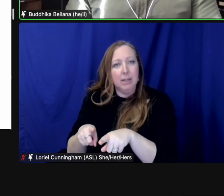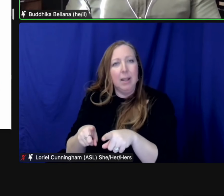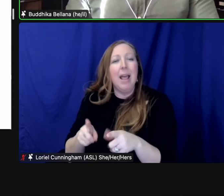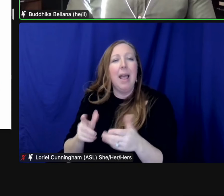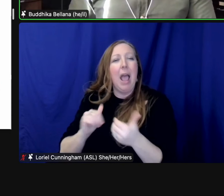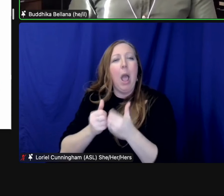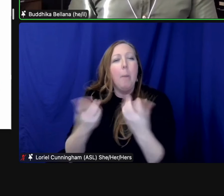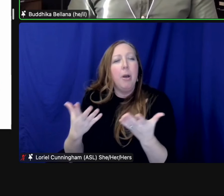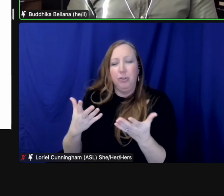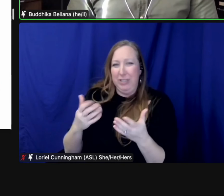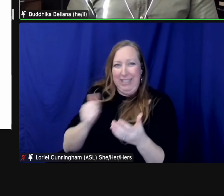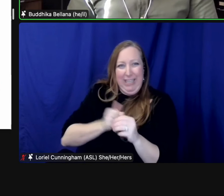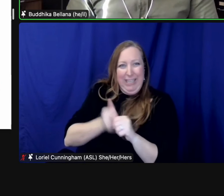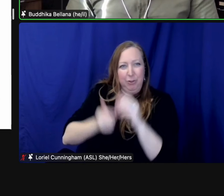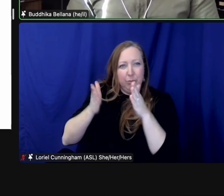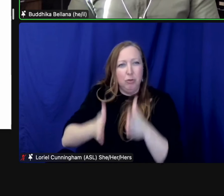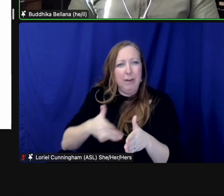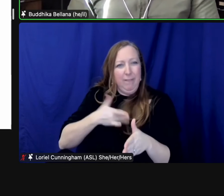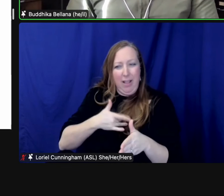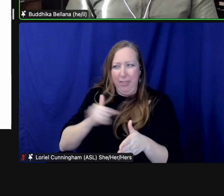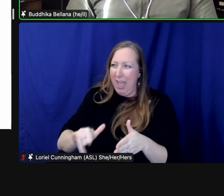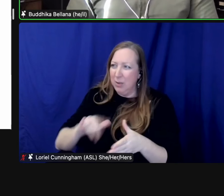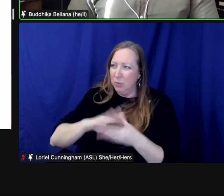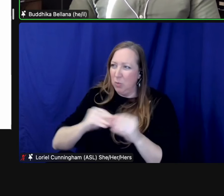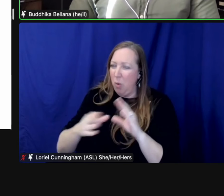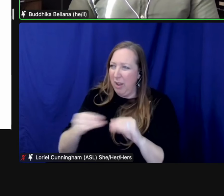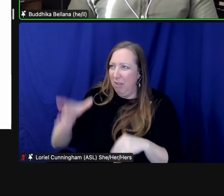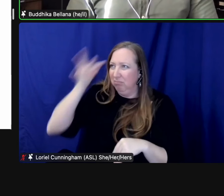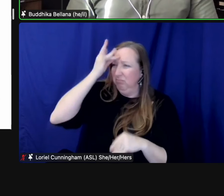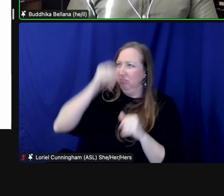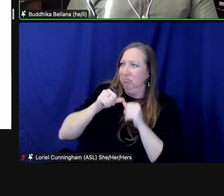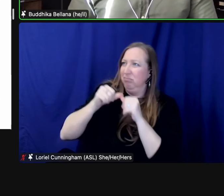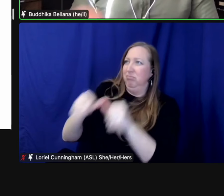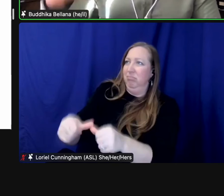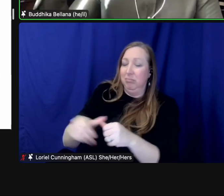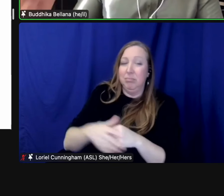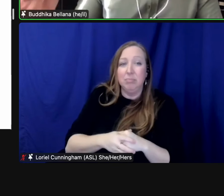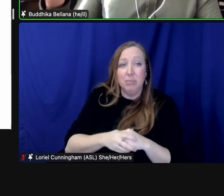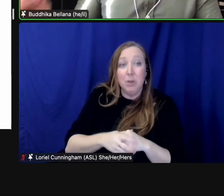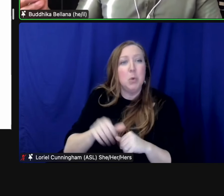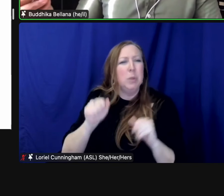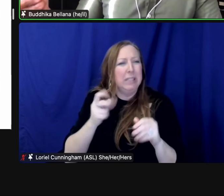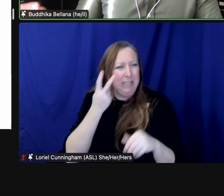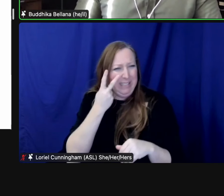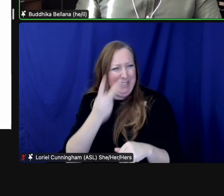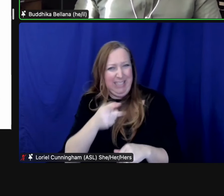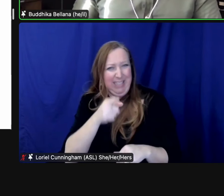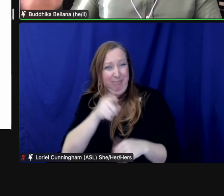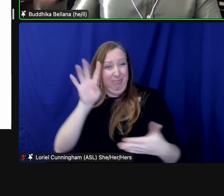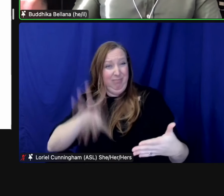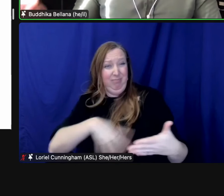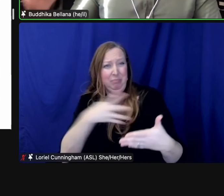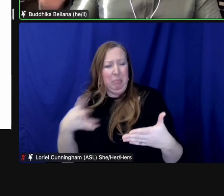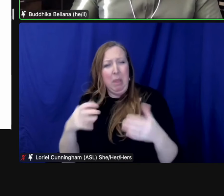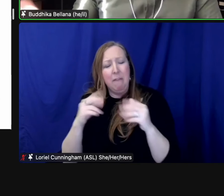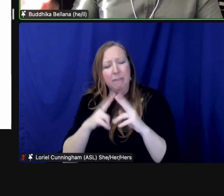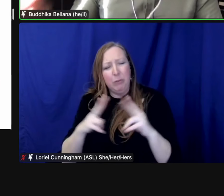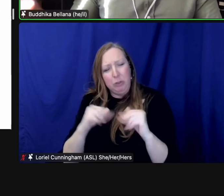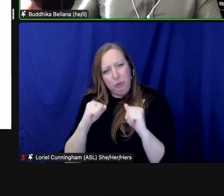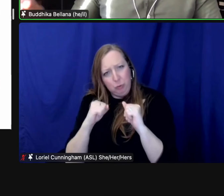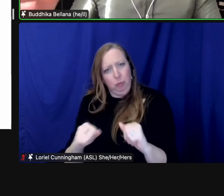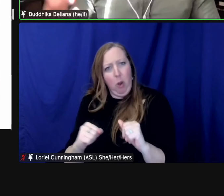And what you can see are really strong correlations between the extent to which you deeply engage with the stimulus